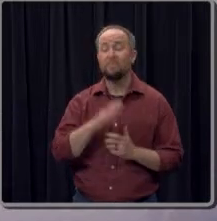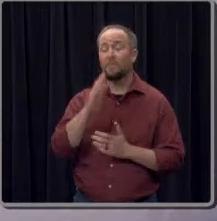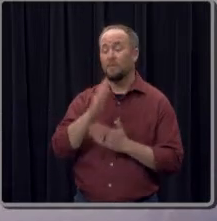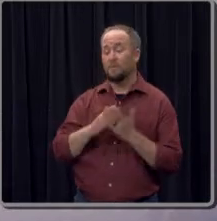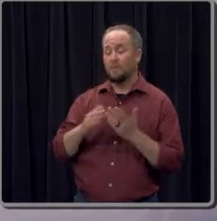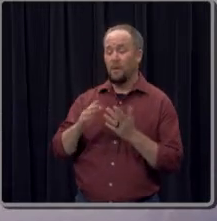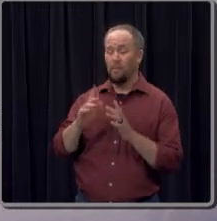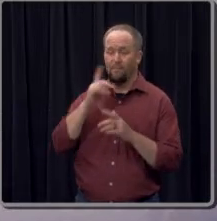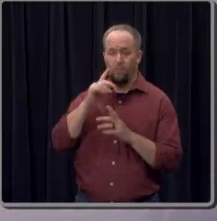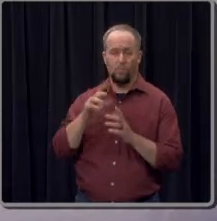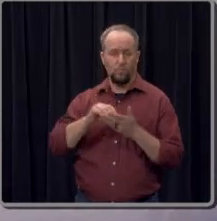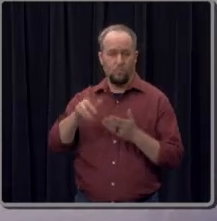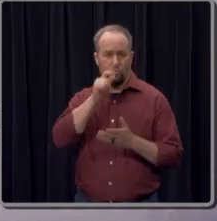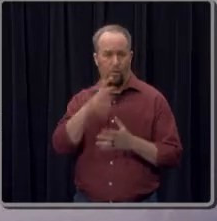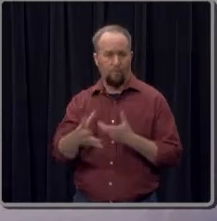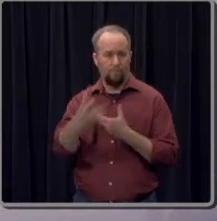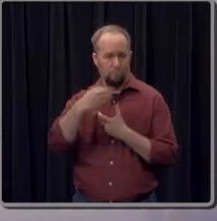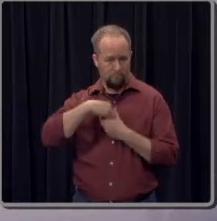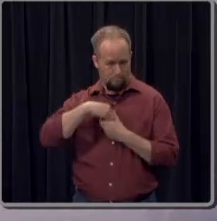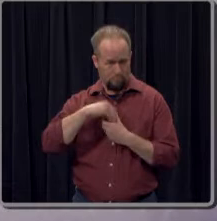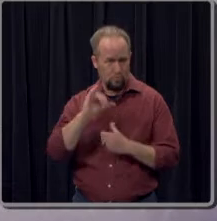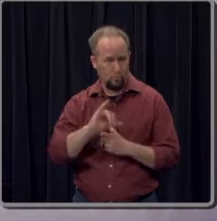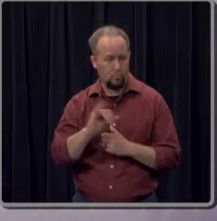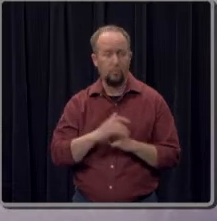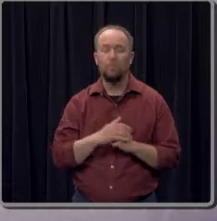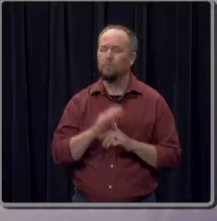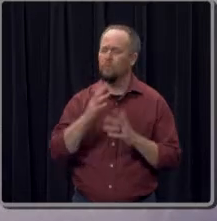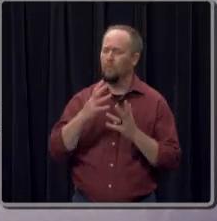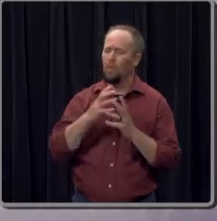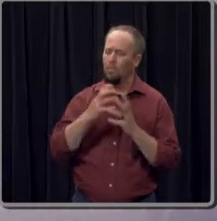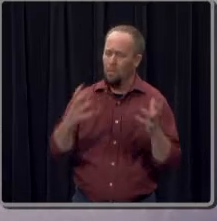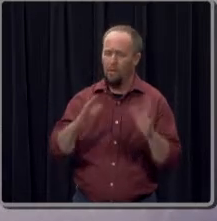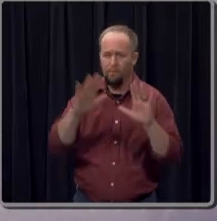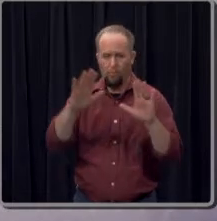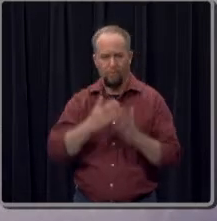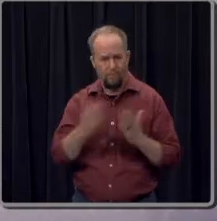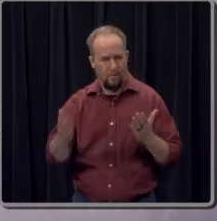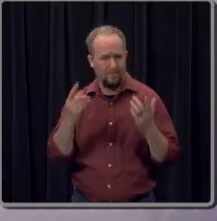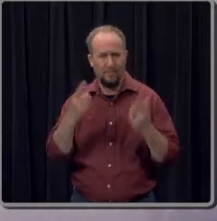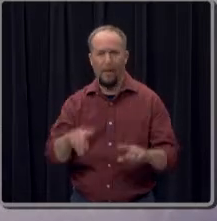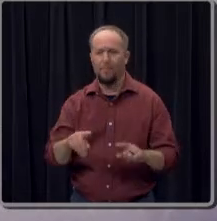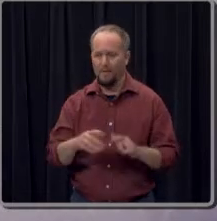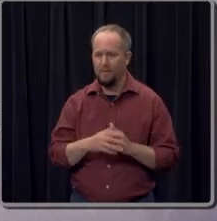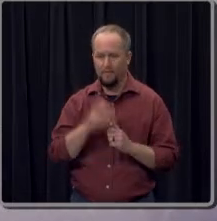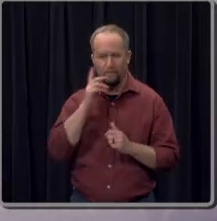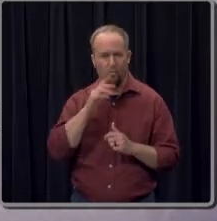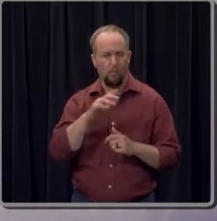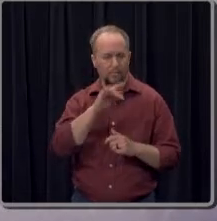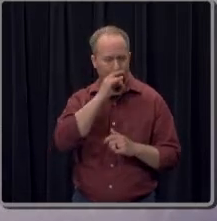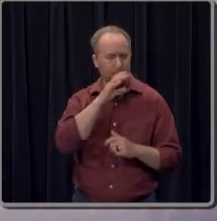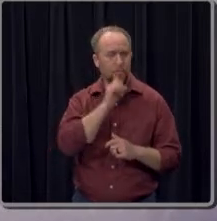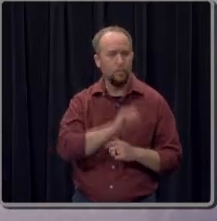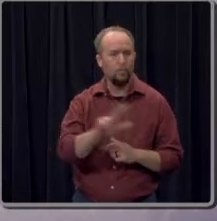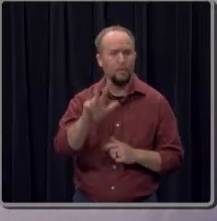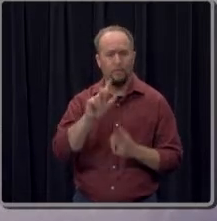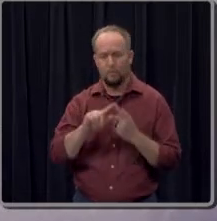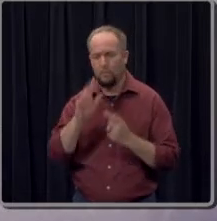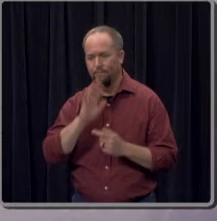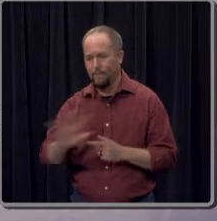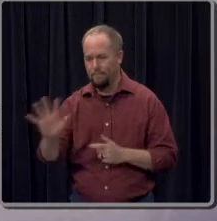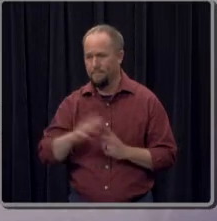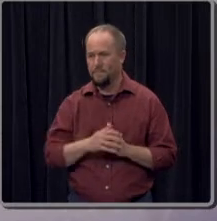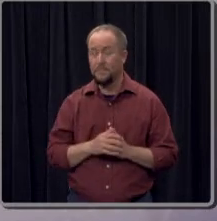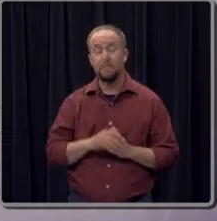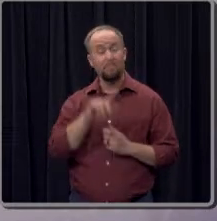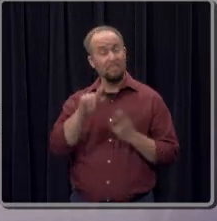with autism. So lots and lots of wonderful things happening for our kids ages 3 to 5. Specifically, we're also